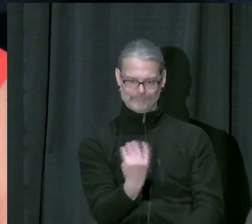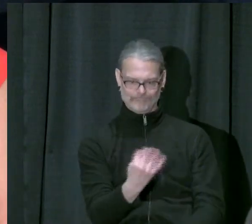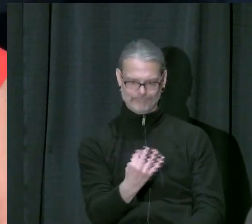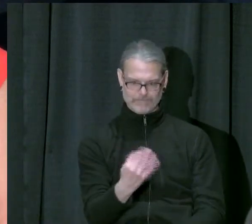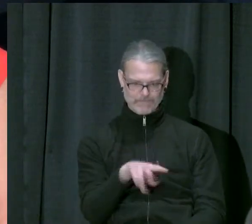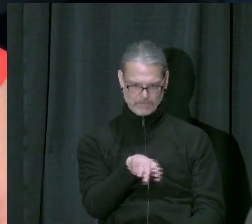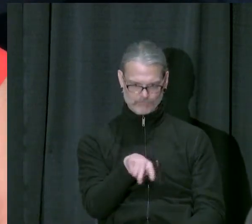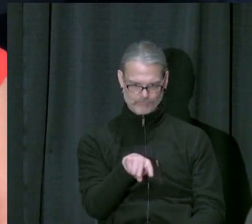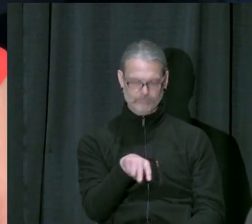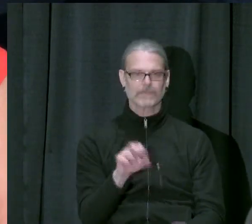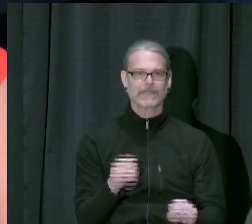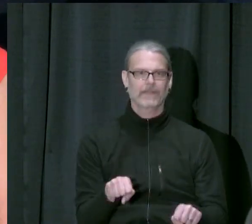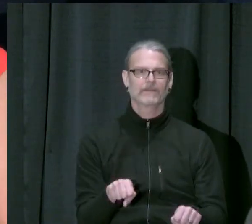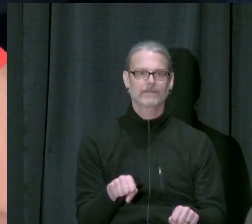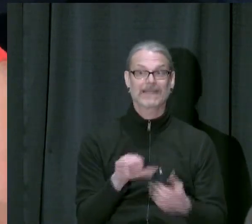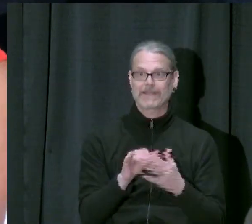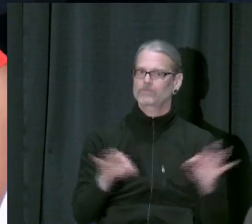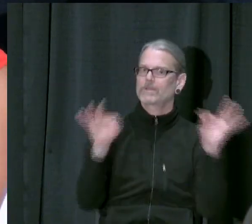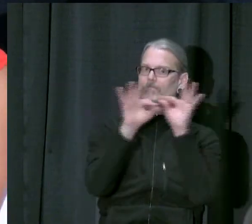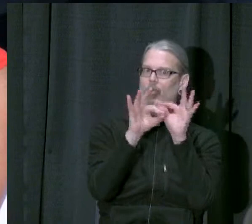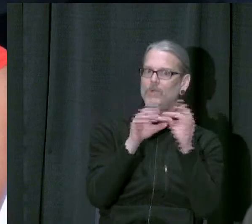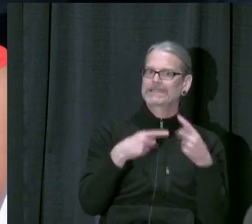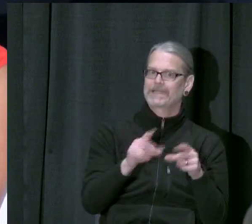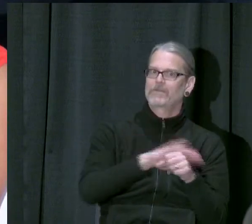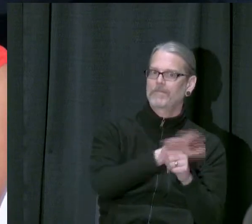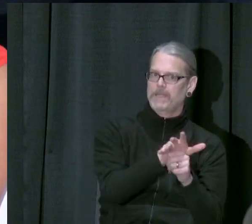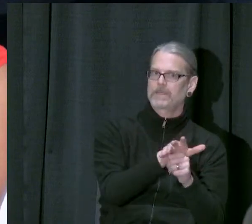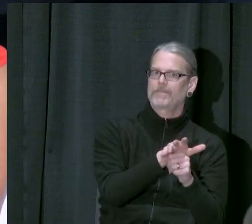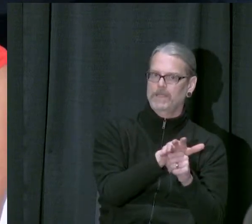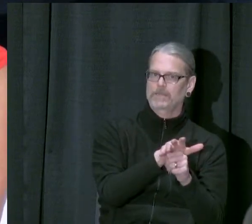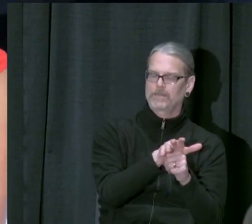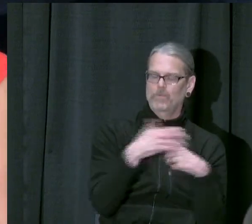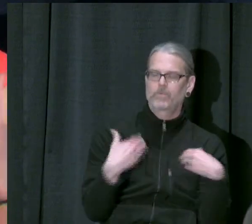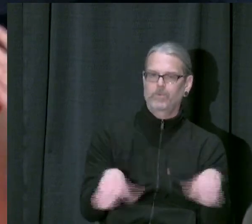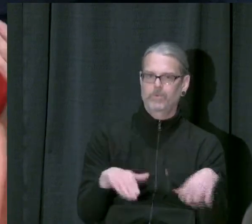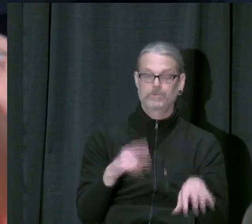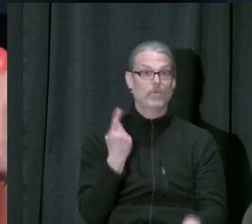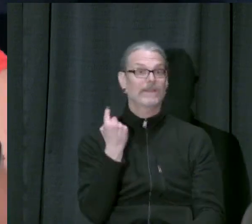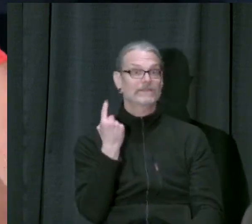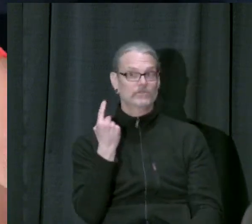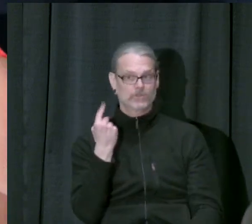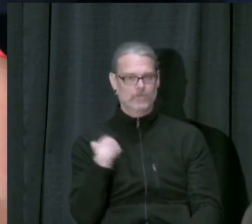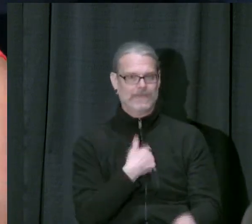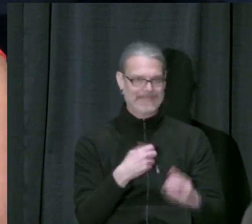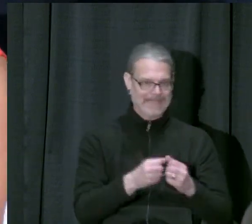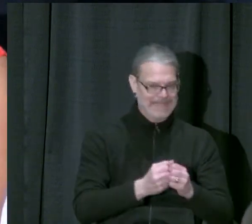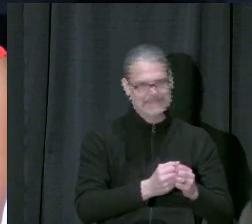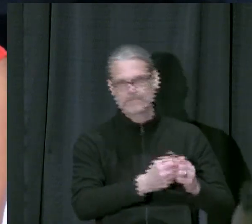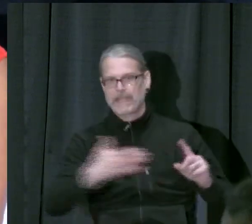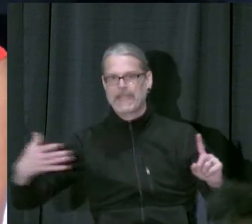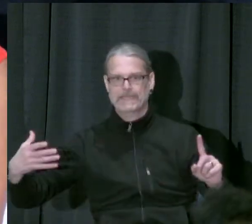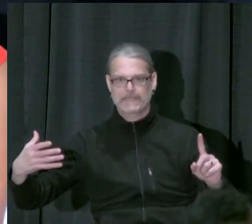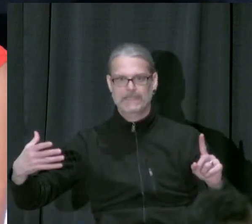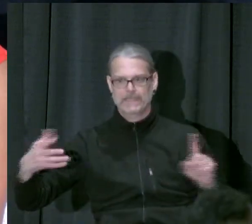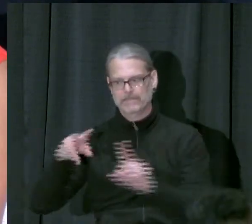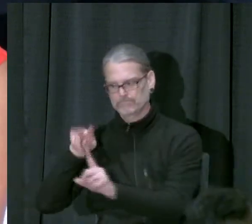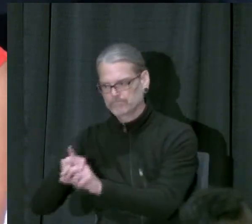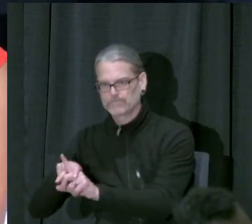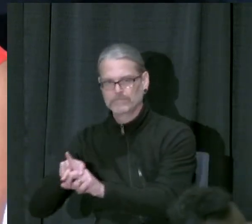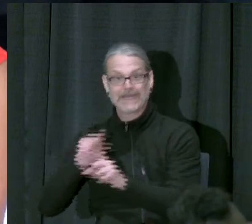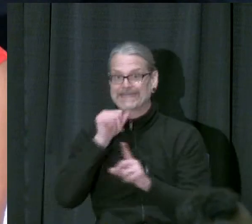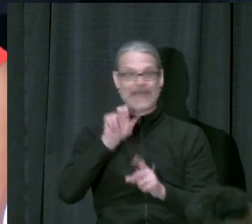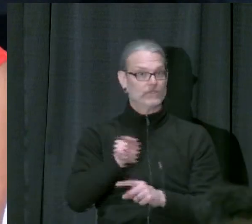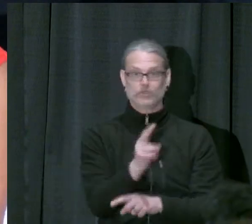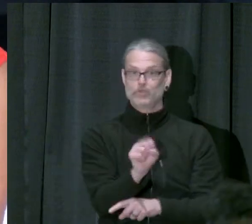very important during the pandemic, especially. So last year we actually expanded that to beyond the US, so